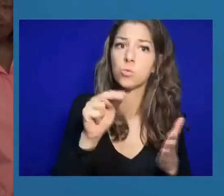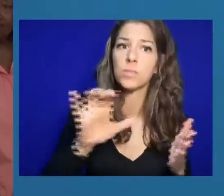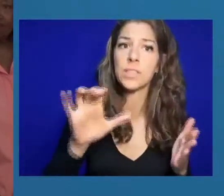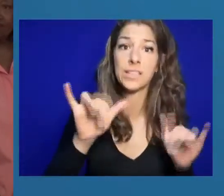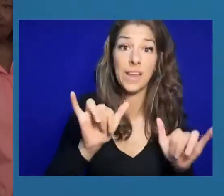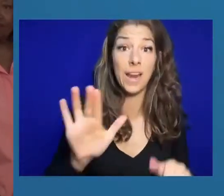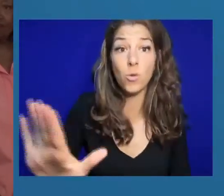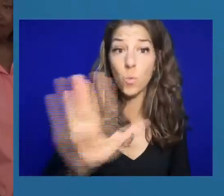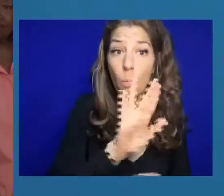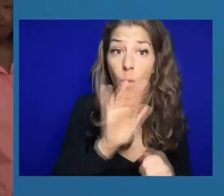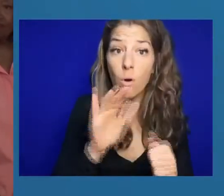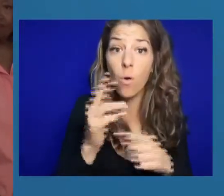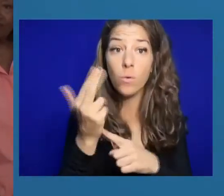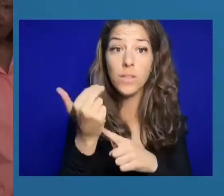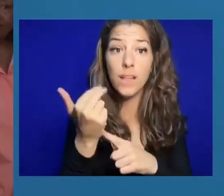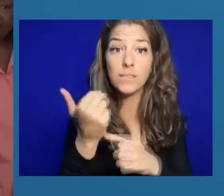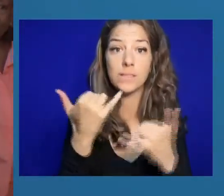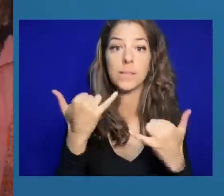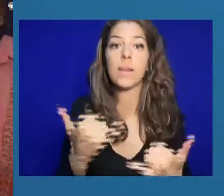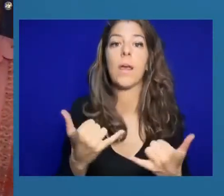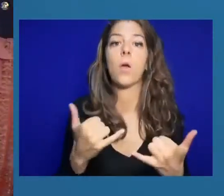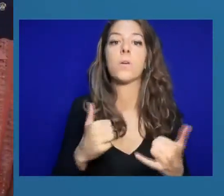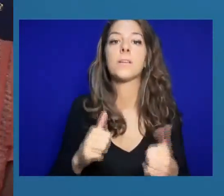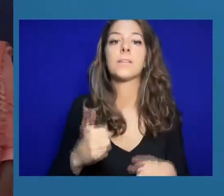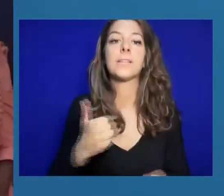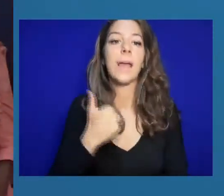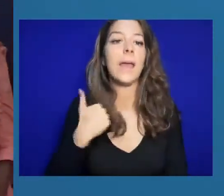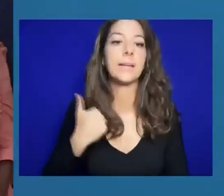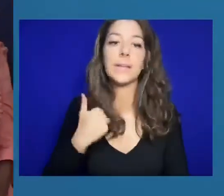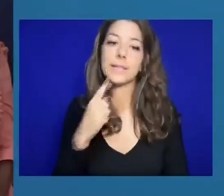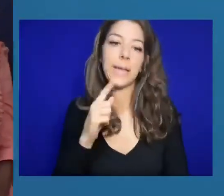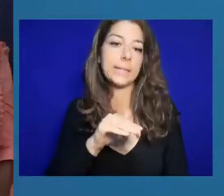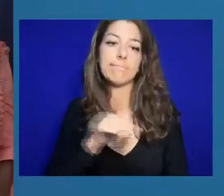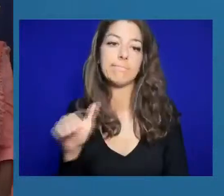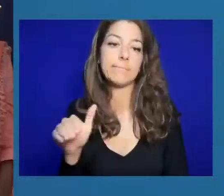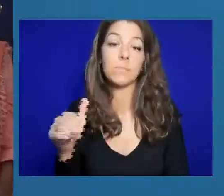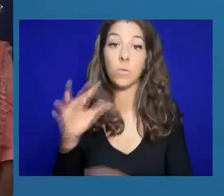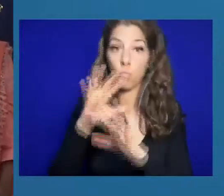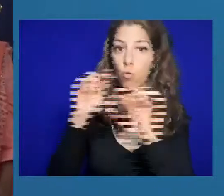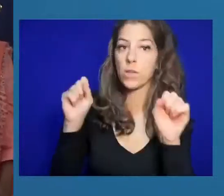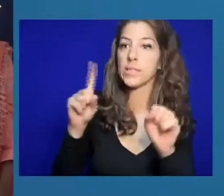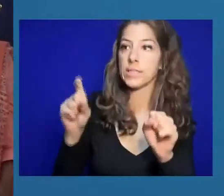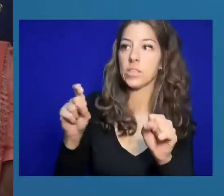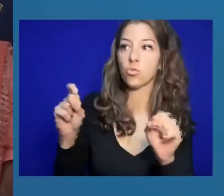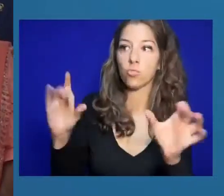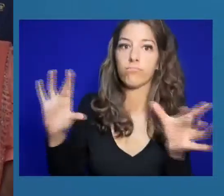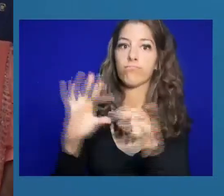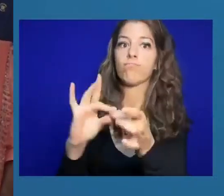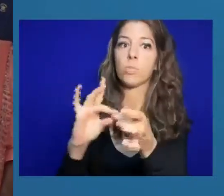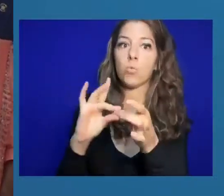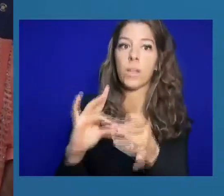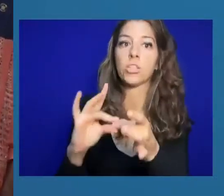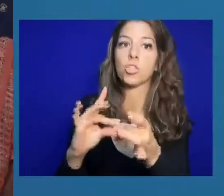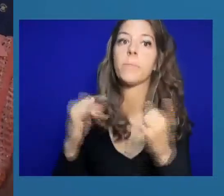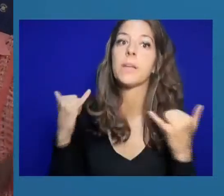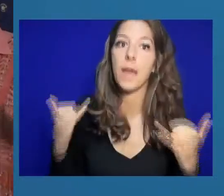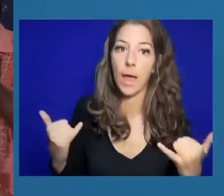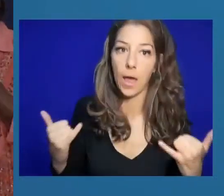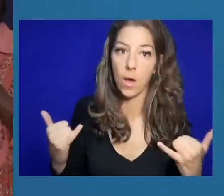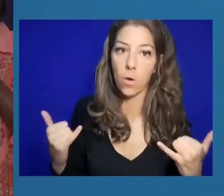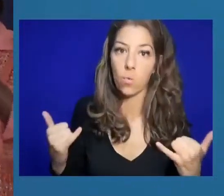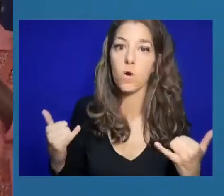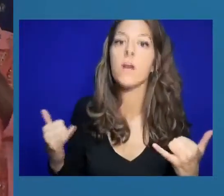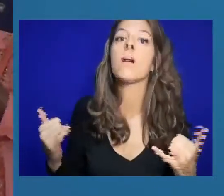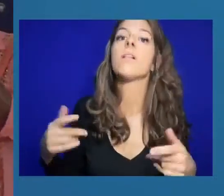hotels. And now they're saying we're not coming. The president needs to reset that relationship now. Let them come